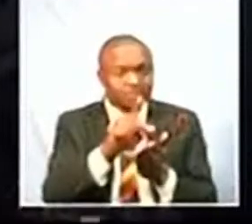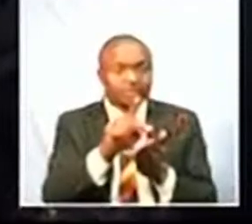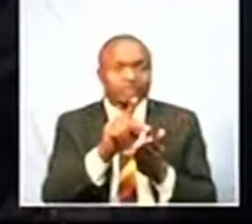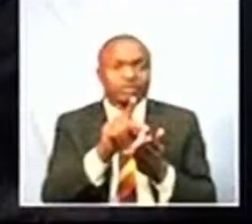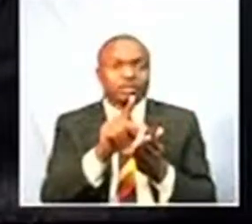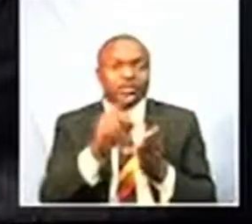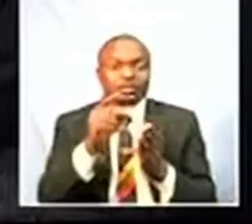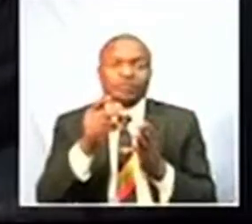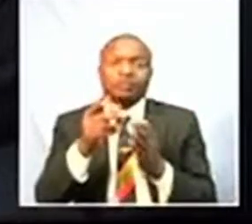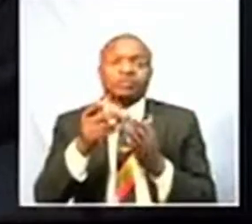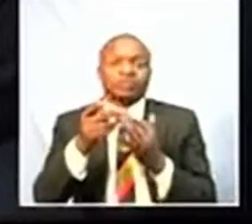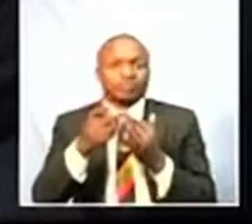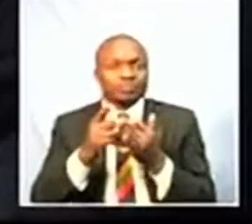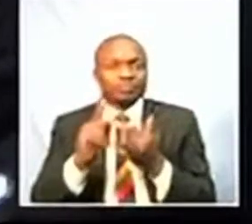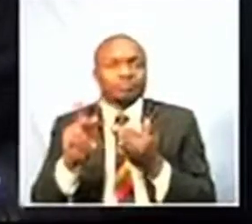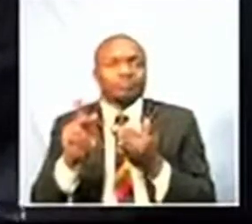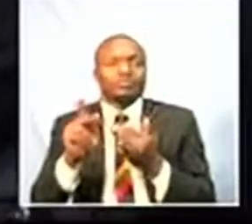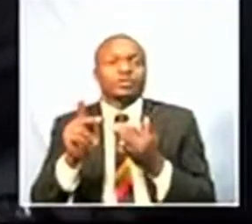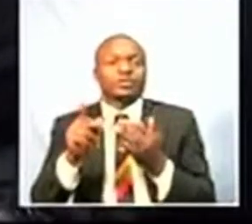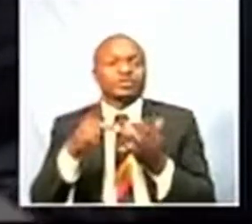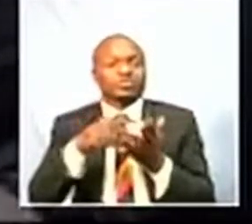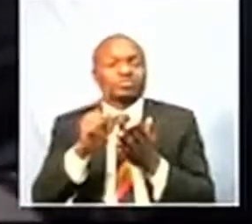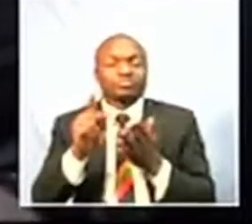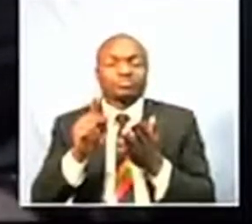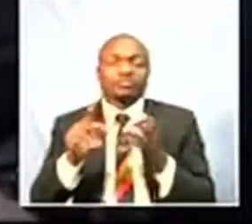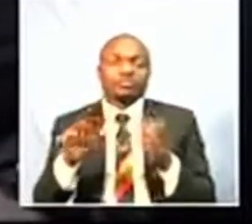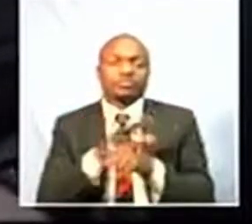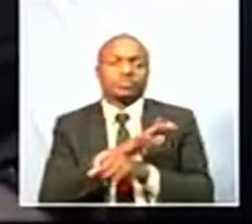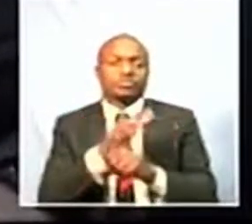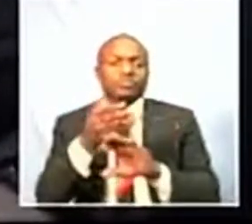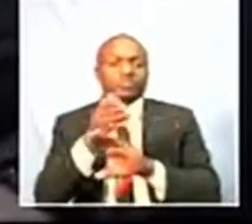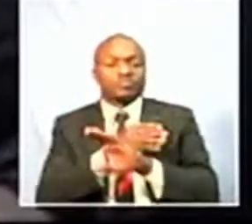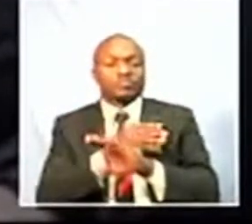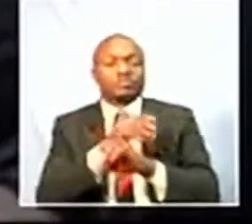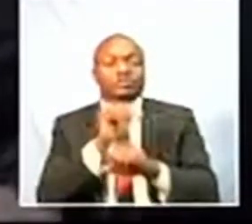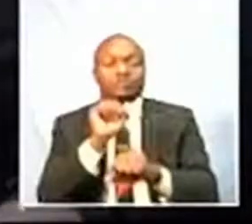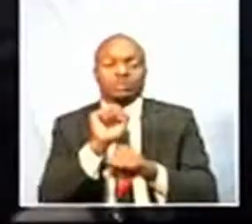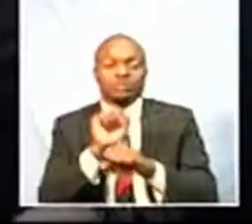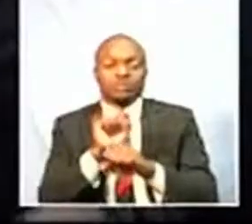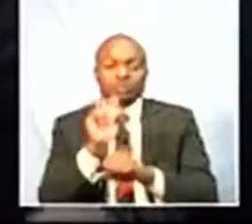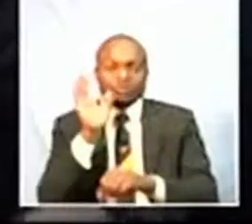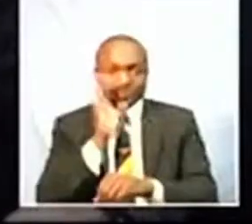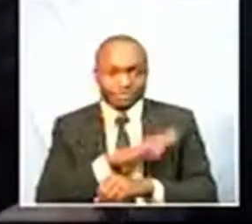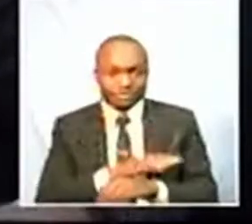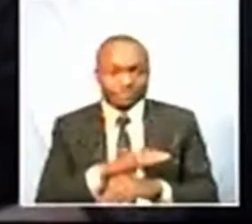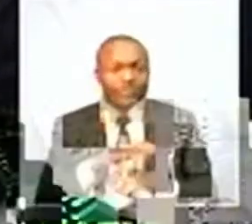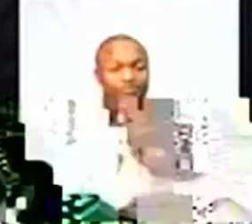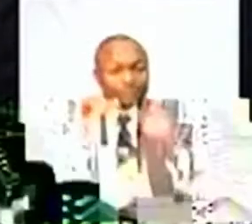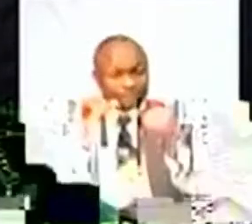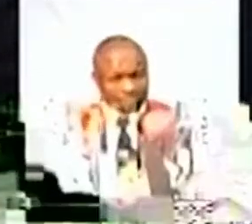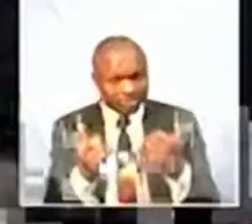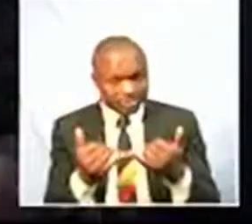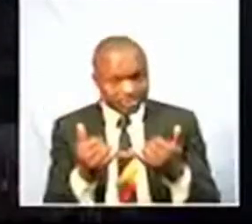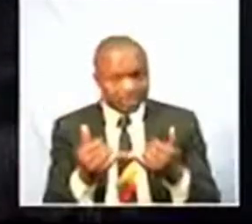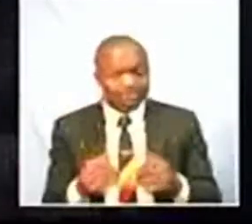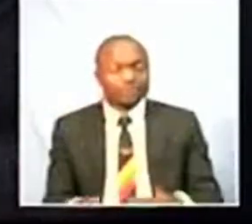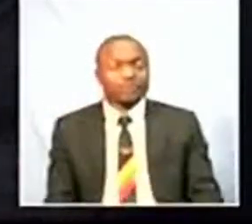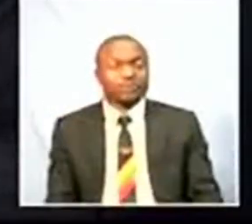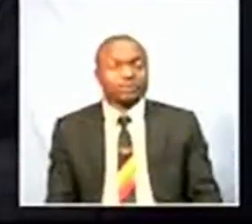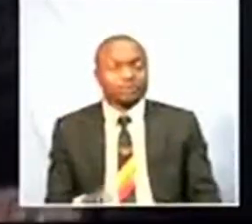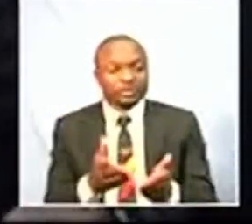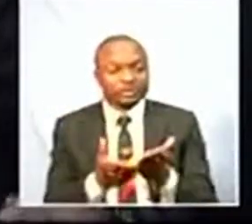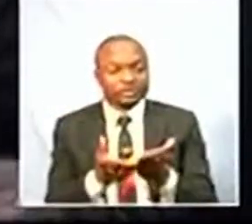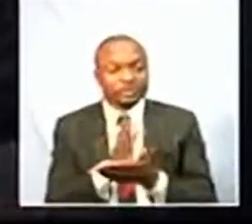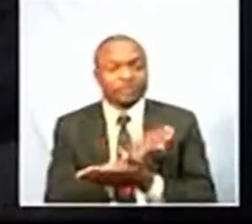in advance before the works are certified correctly done? Now, even you go to